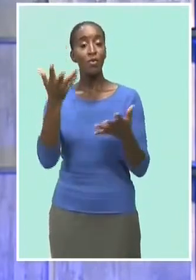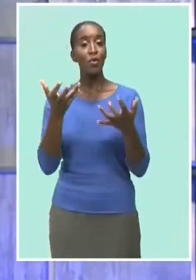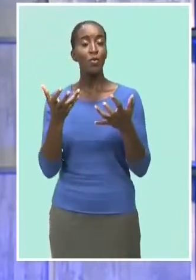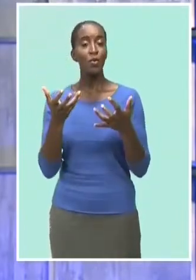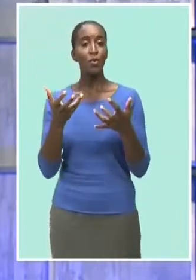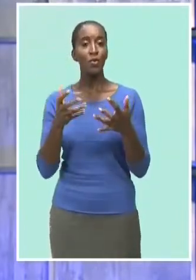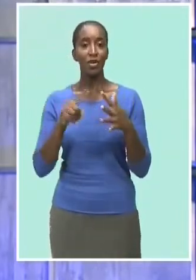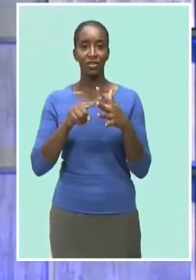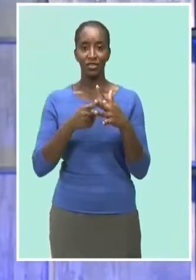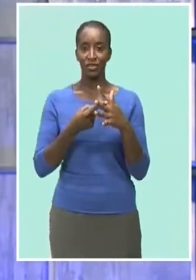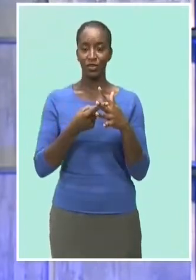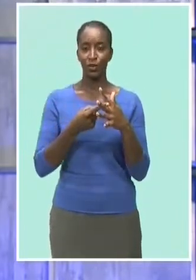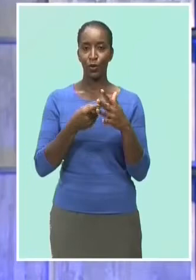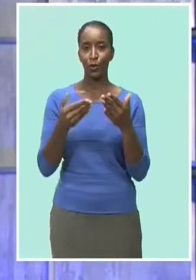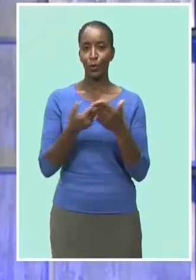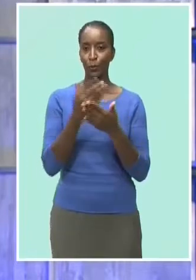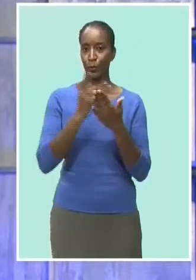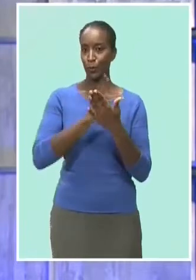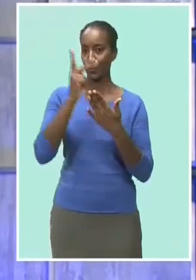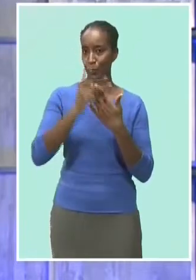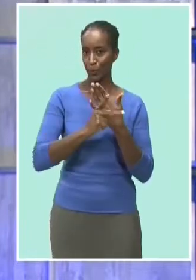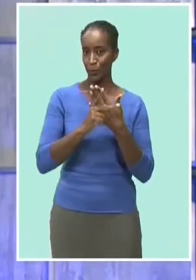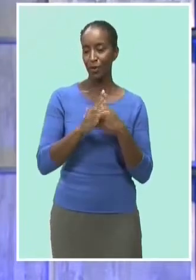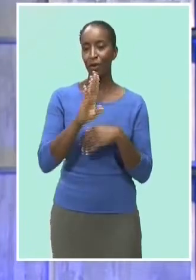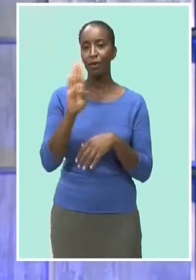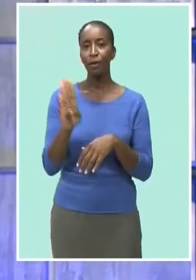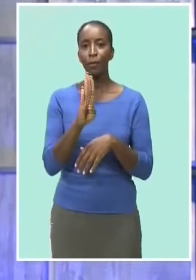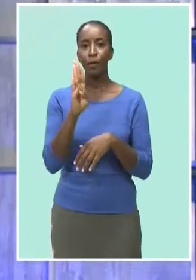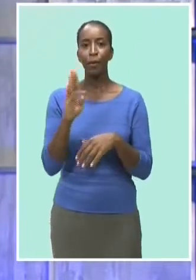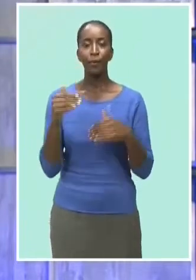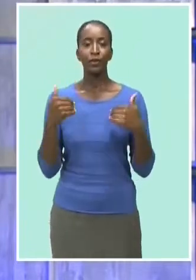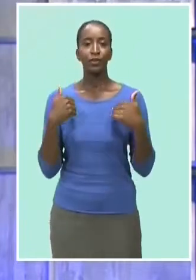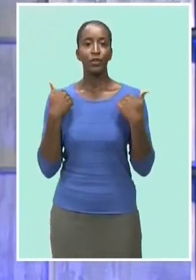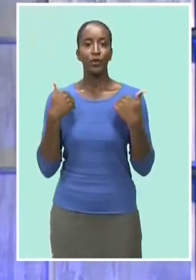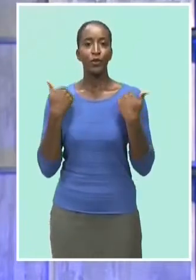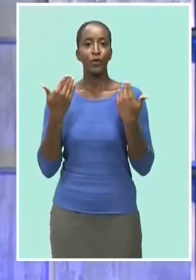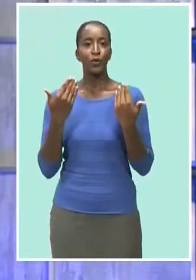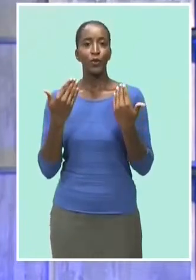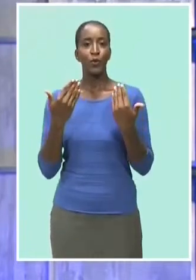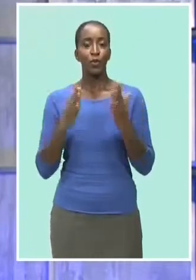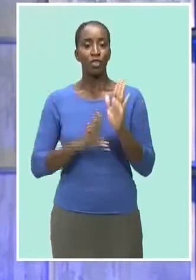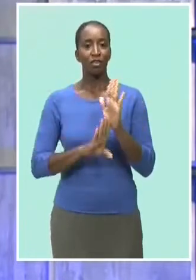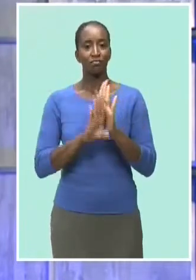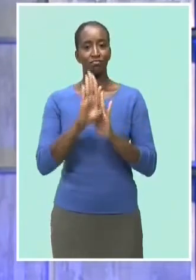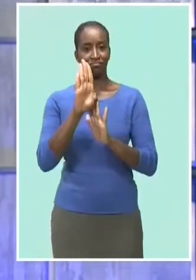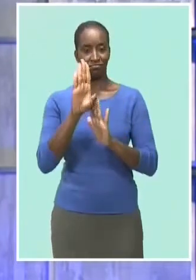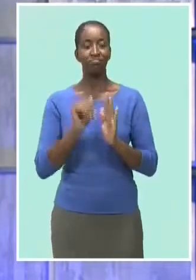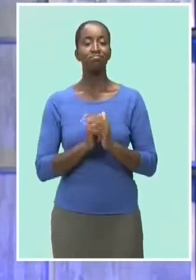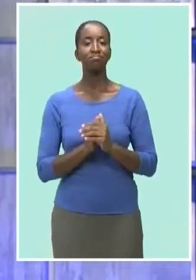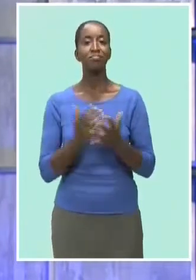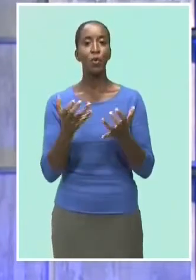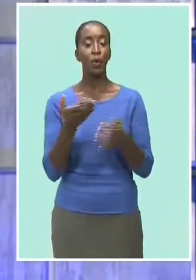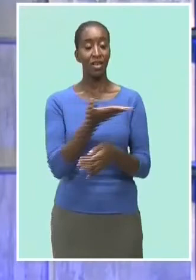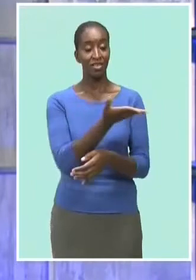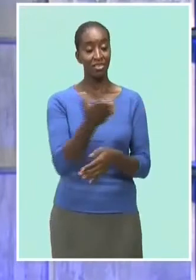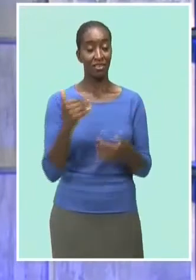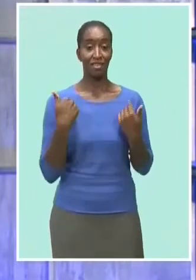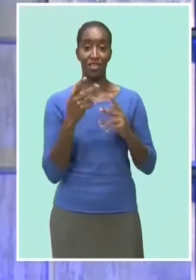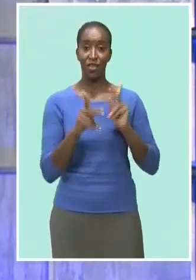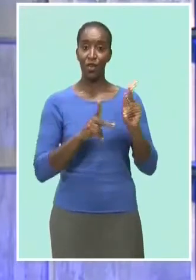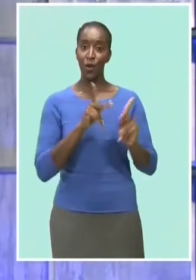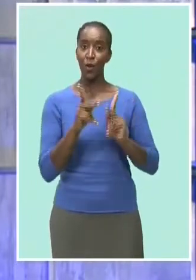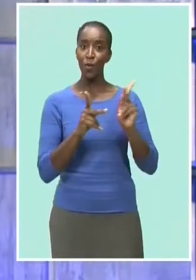comprehensive youth program called the Barbados Youth Advanced Corps, which is expected to harness the potential of the island's youth, open